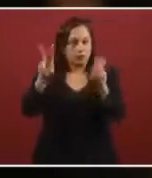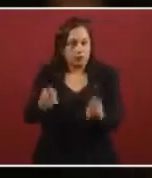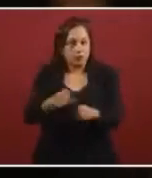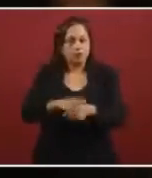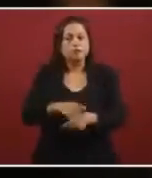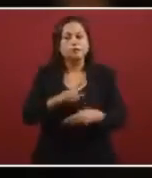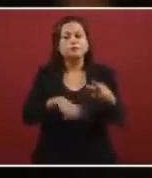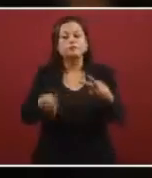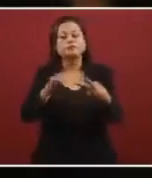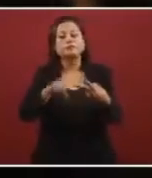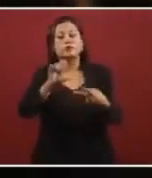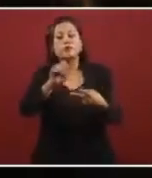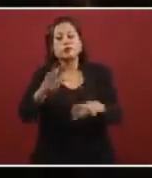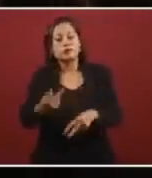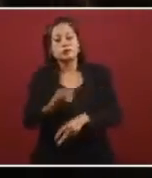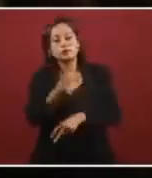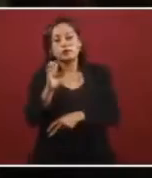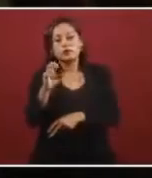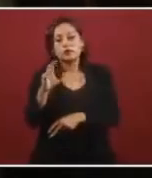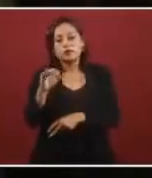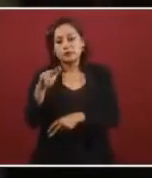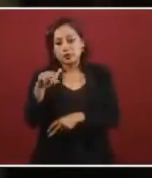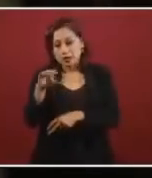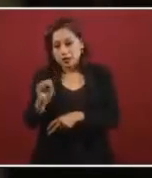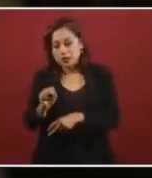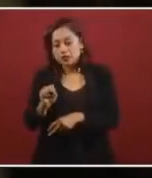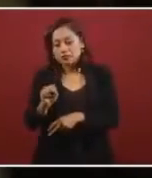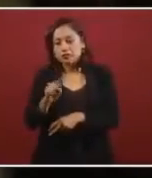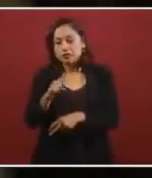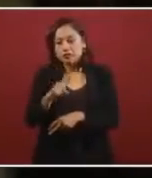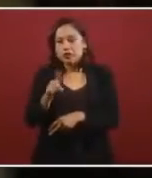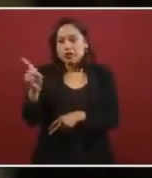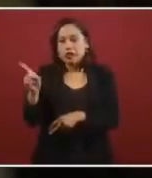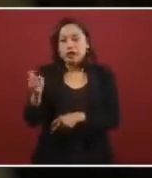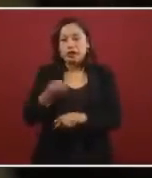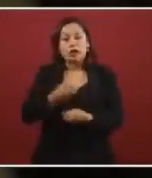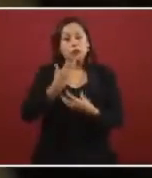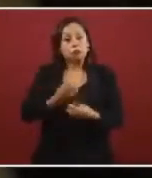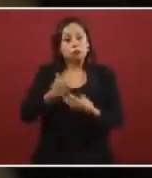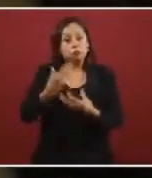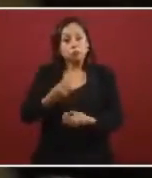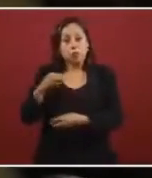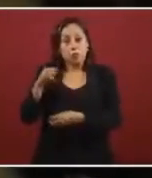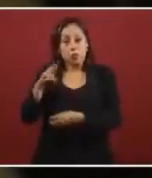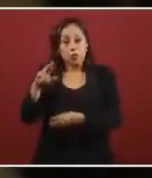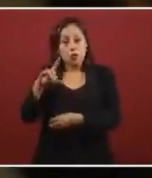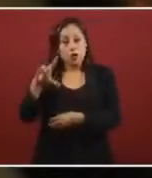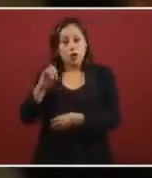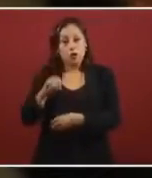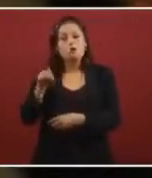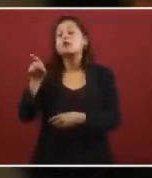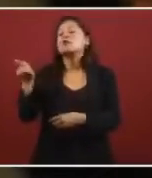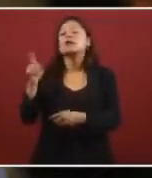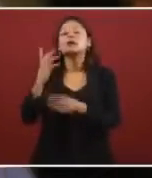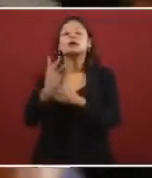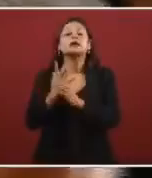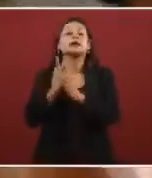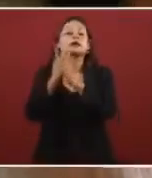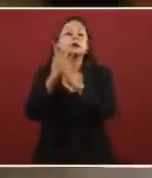But also to ask Alejandro Encimas, how do you take this declaration?